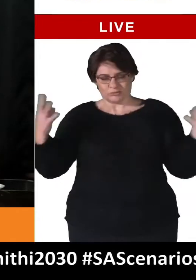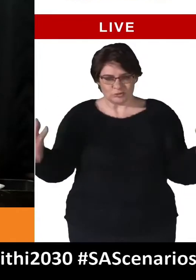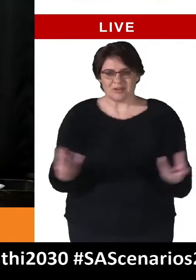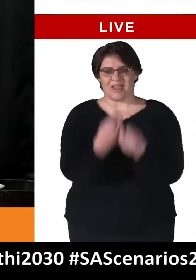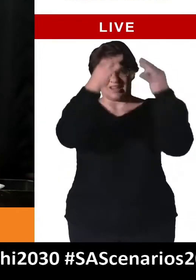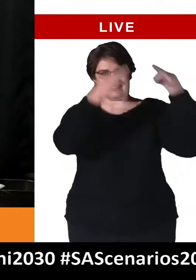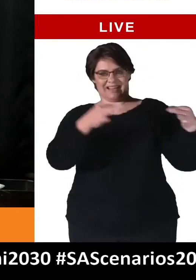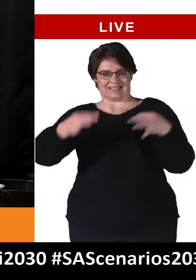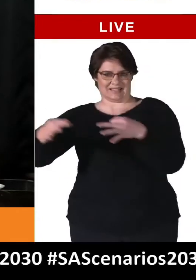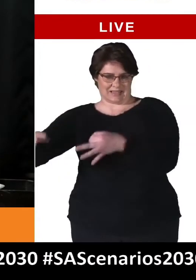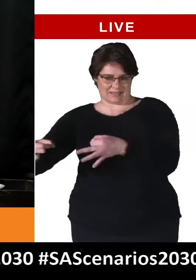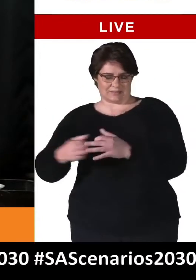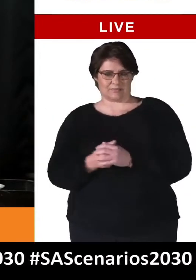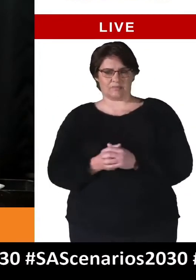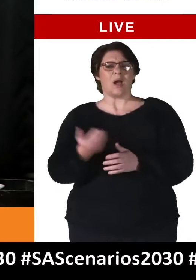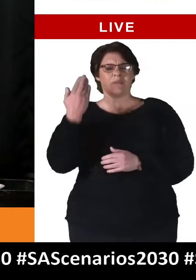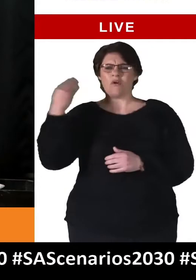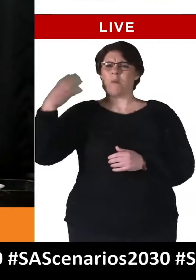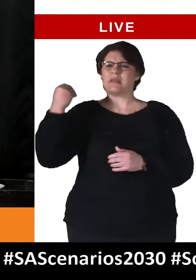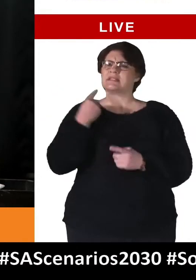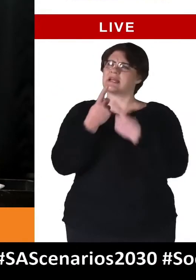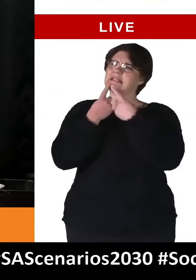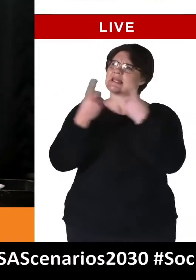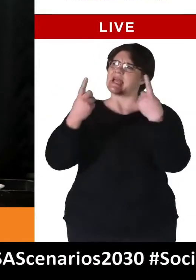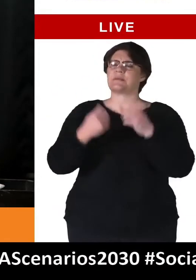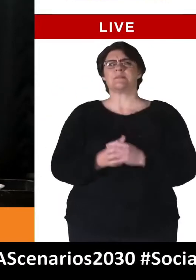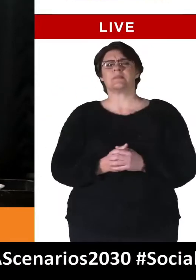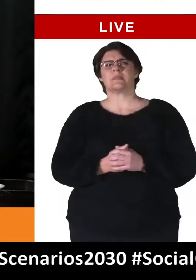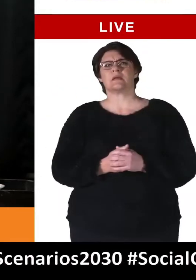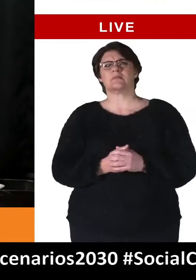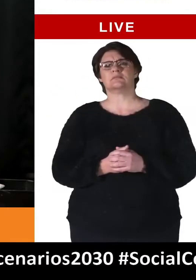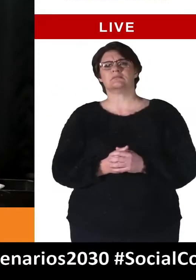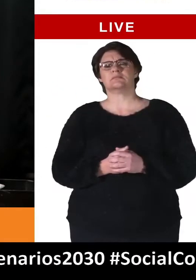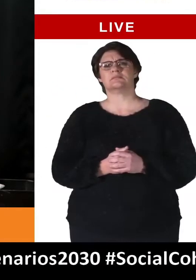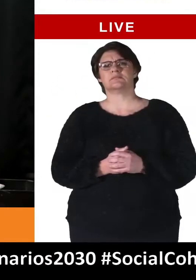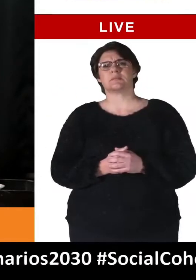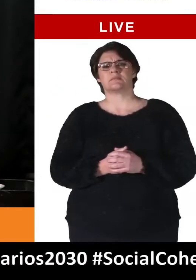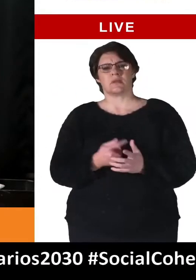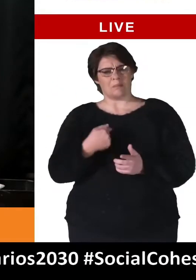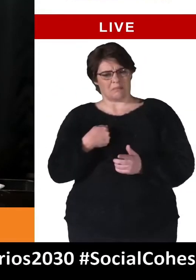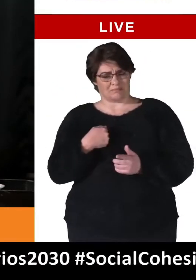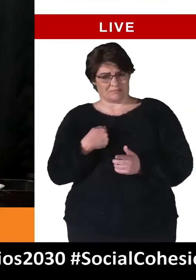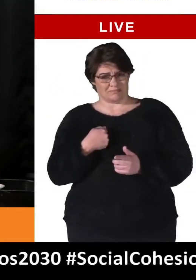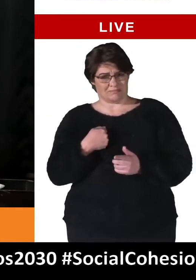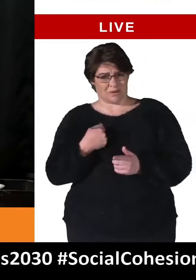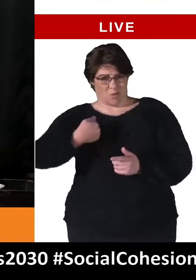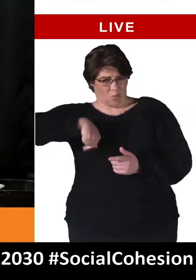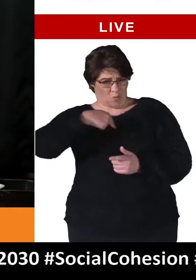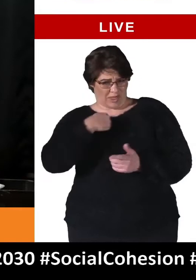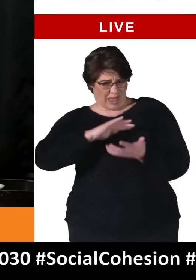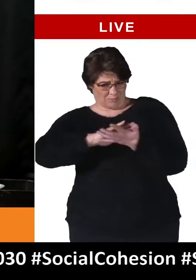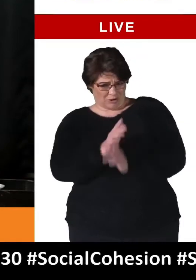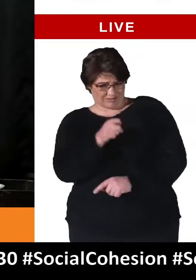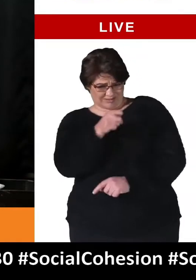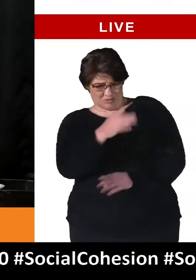decision-making. One former minister remarked that they had not appreciated the